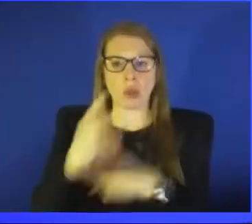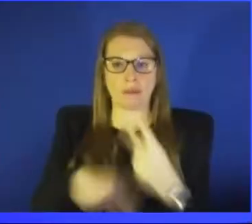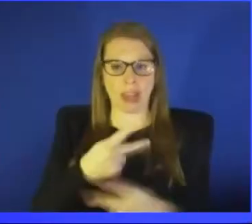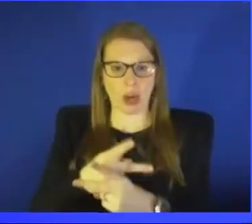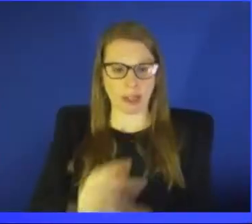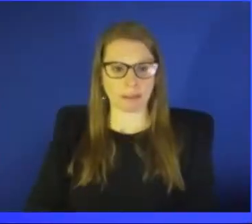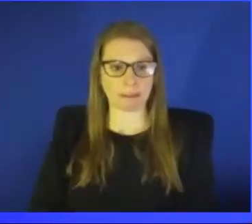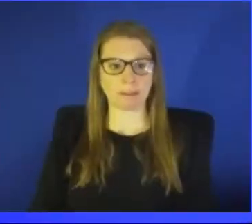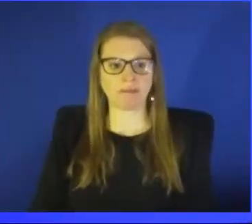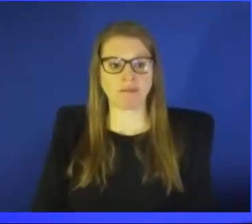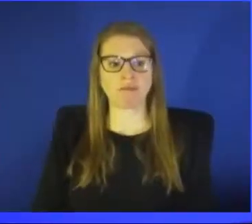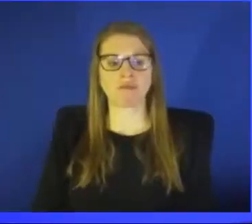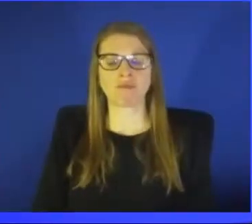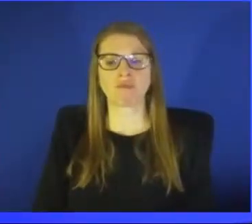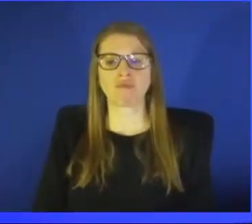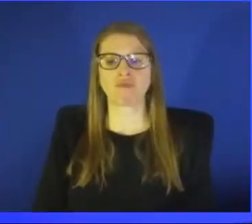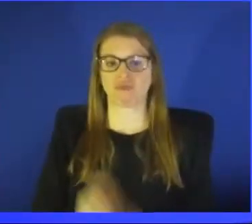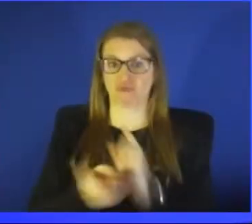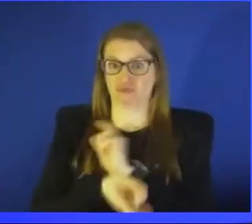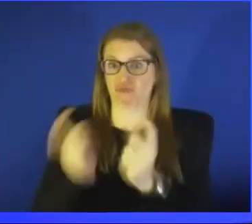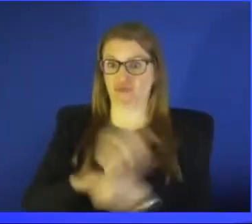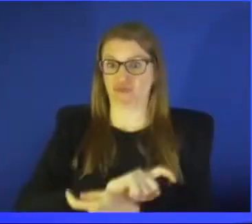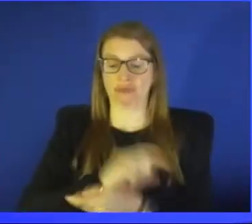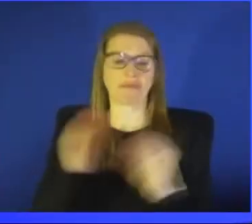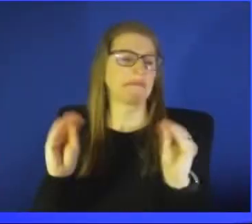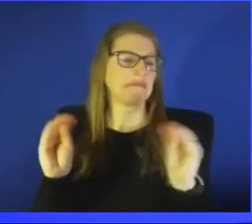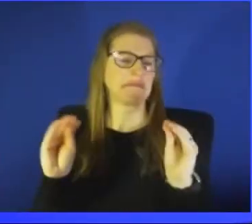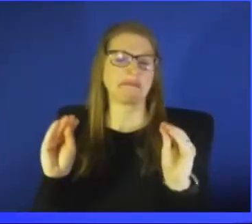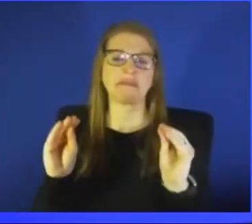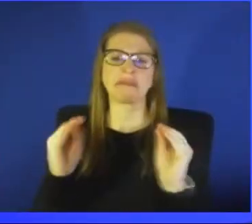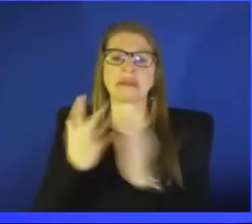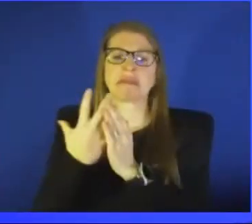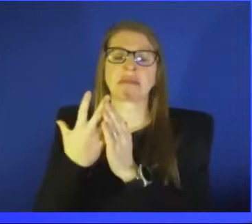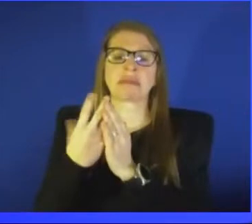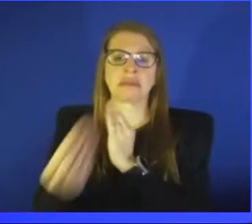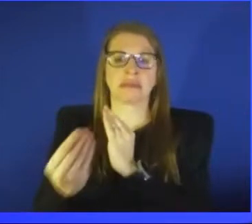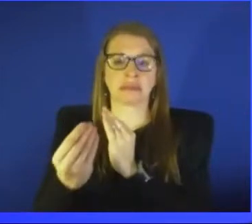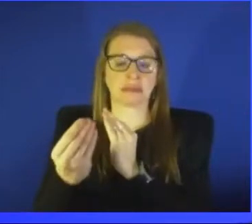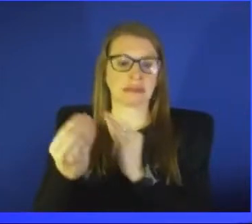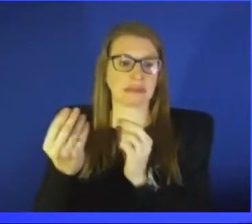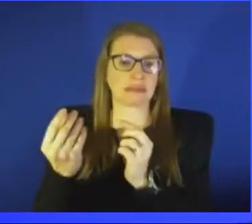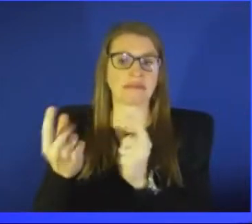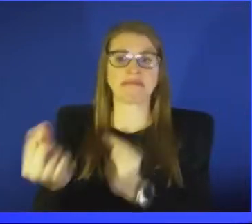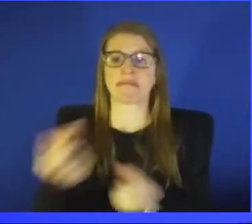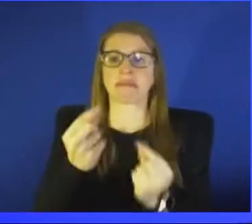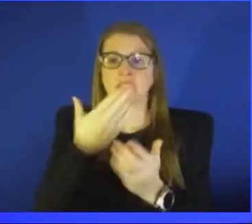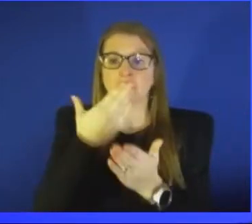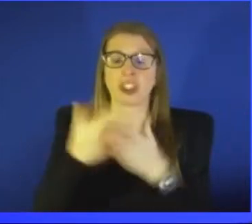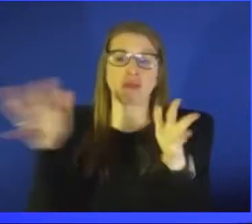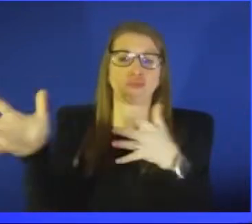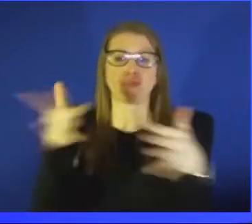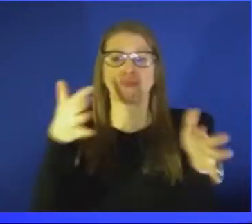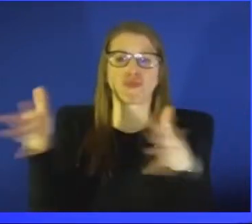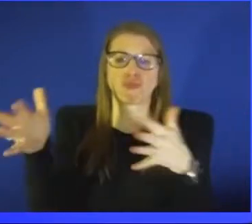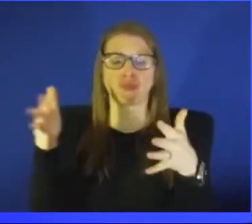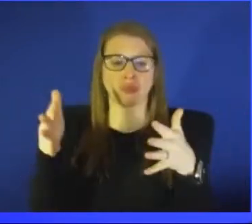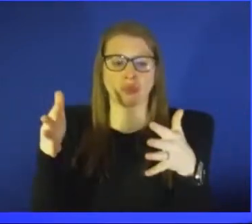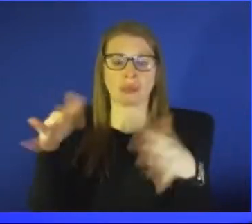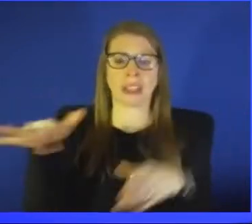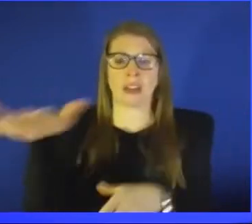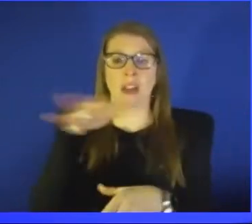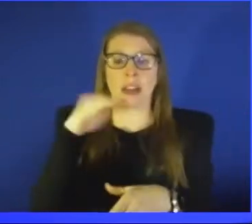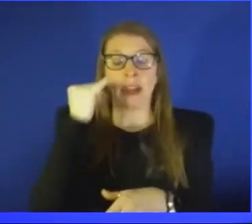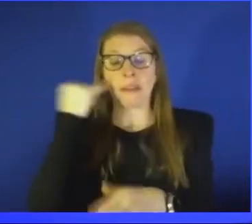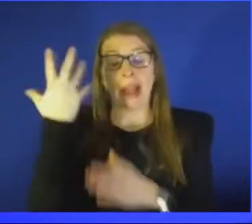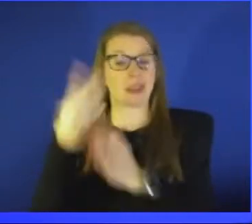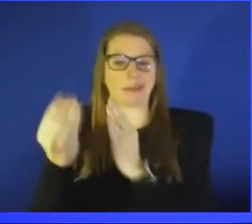nothing has really changed. Continue to be outdoors in those good ventilated areas. Obviously, if you're outdoors, you are. We know that some